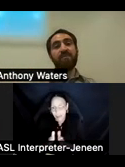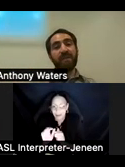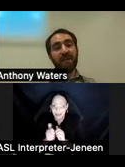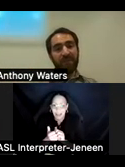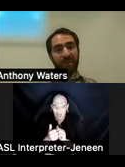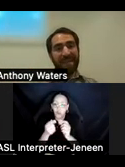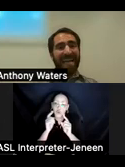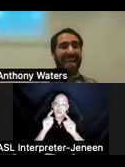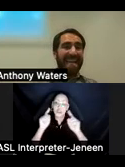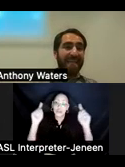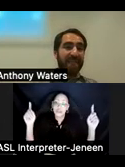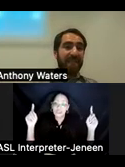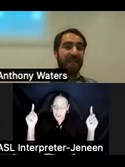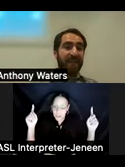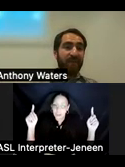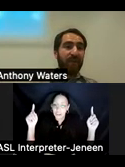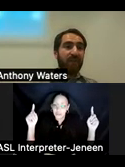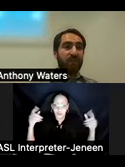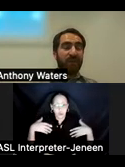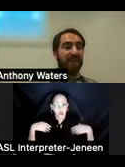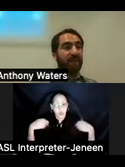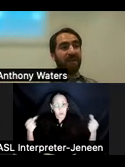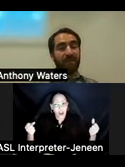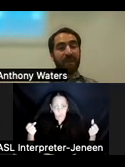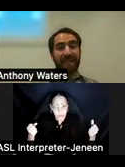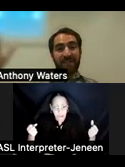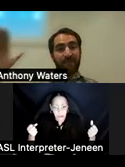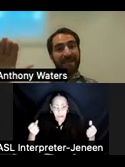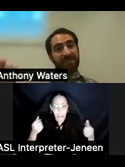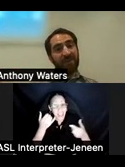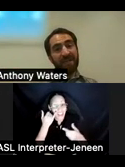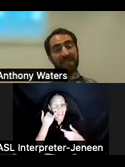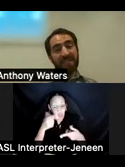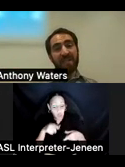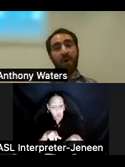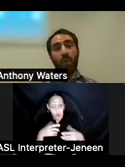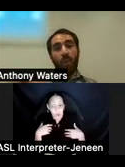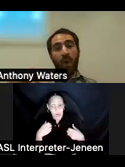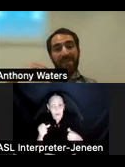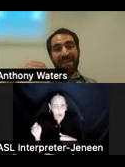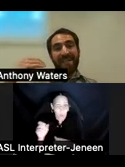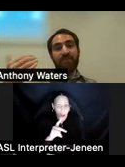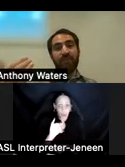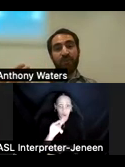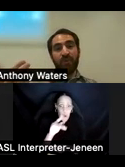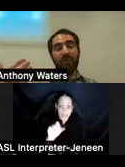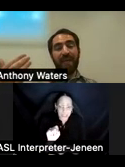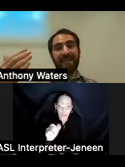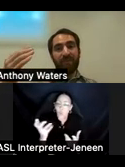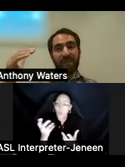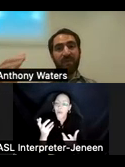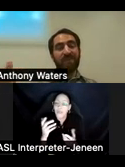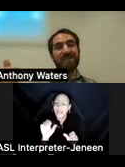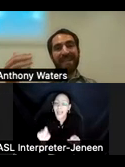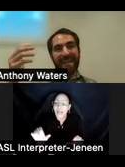achieve recovery. And if during their recovery they enter back into crisis, what they can do and